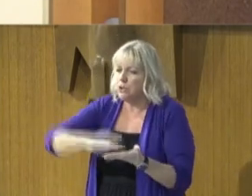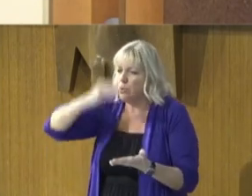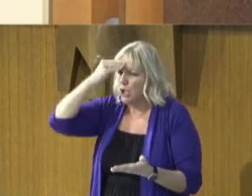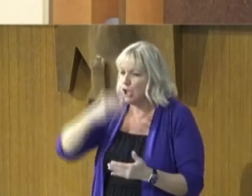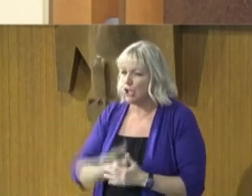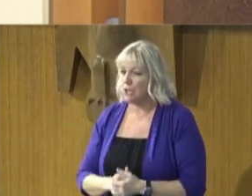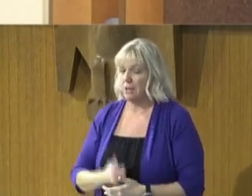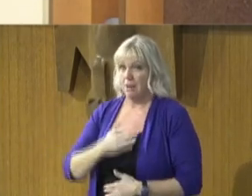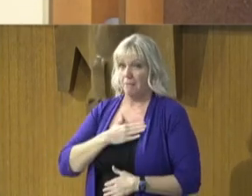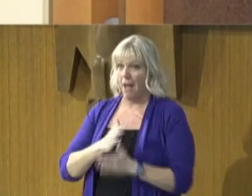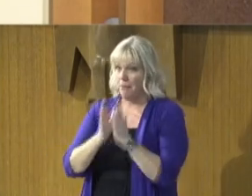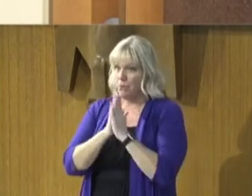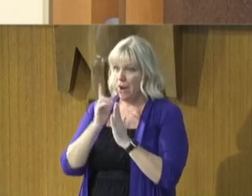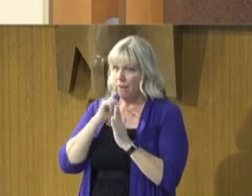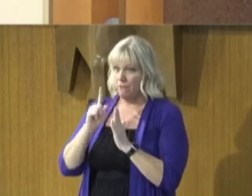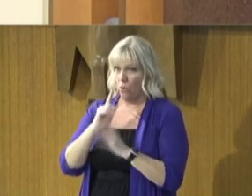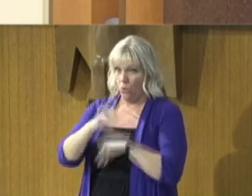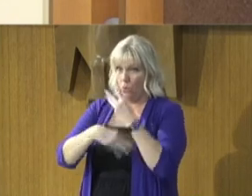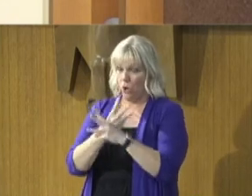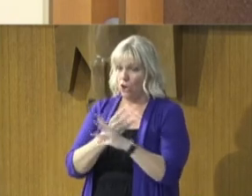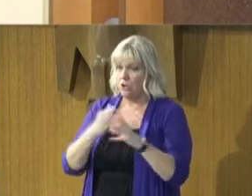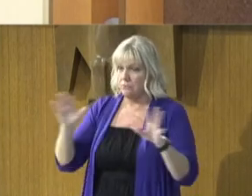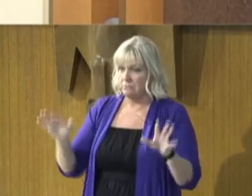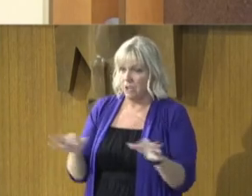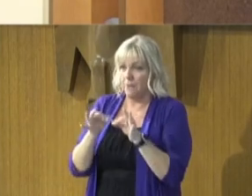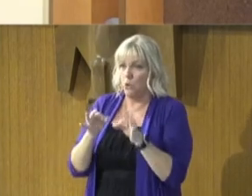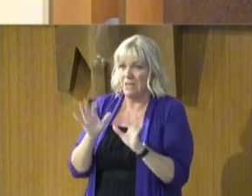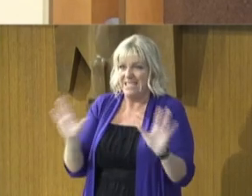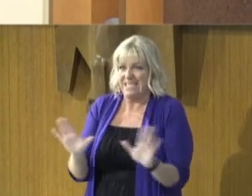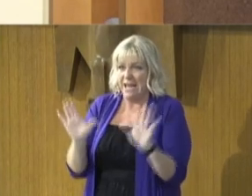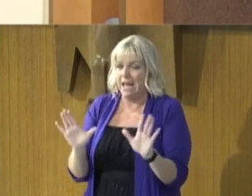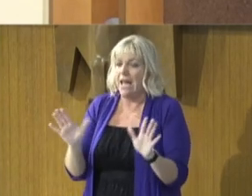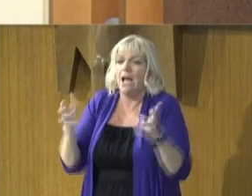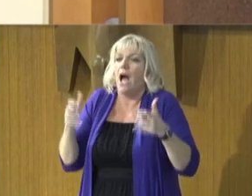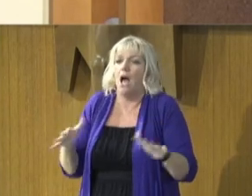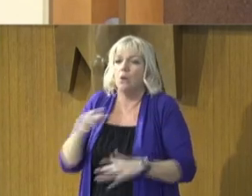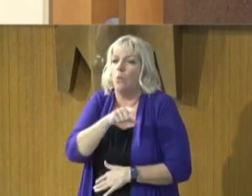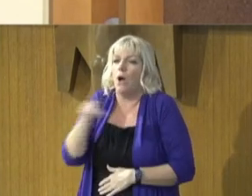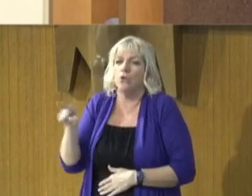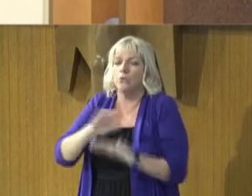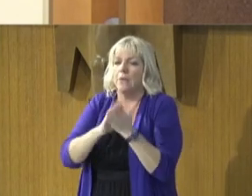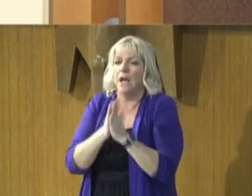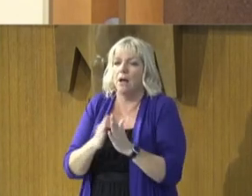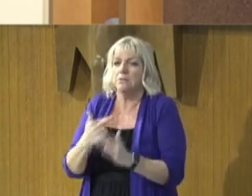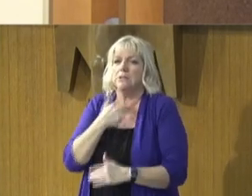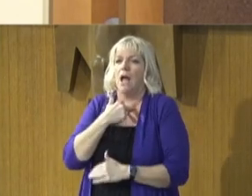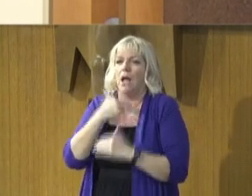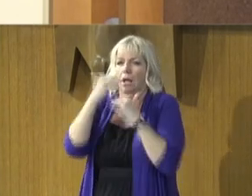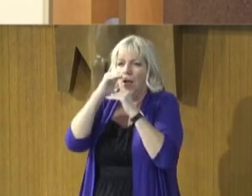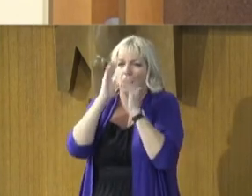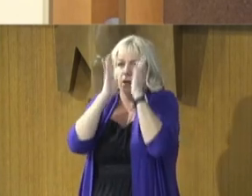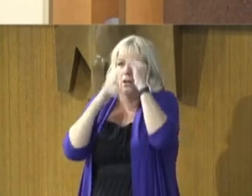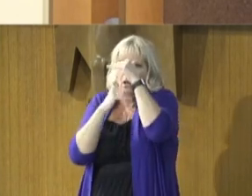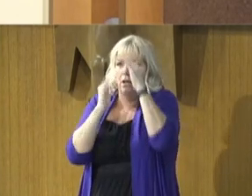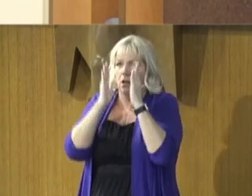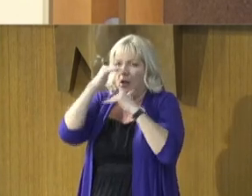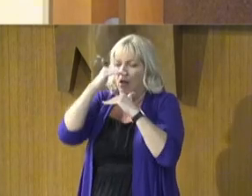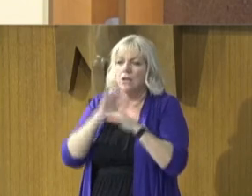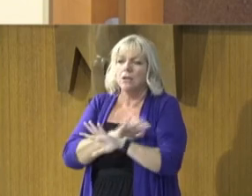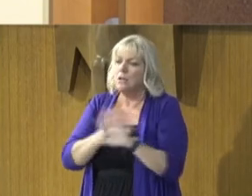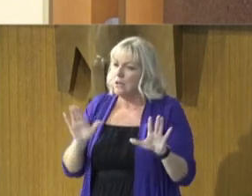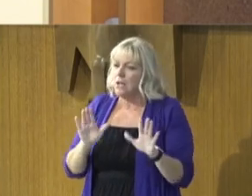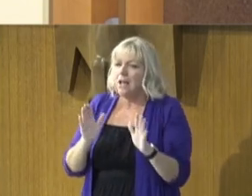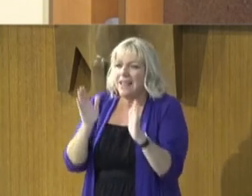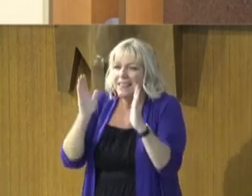on this World Communion Sunday is that we do not get stuck in echo chambers, but instead let us listen for a God